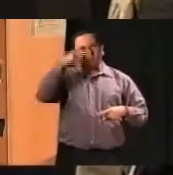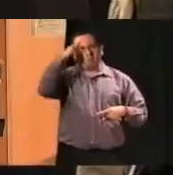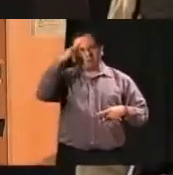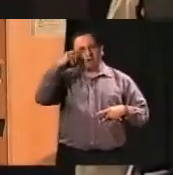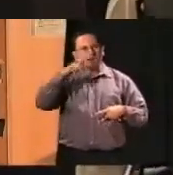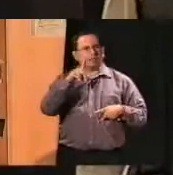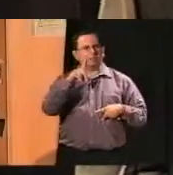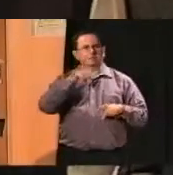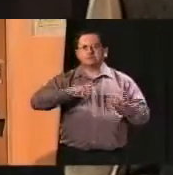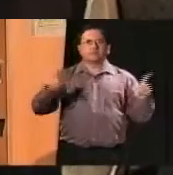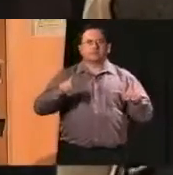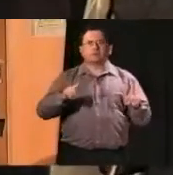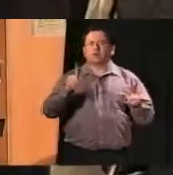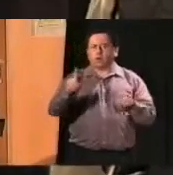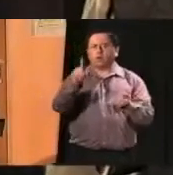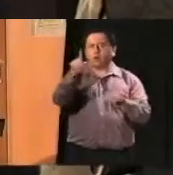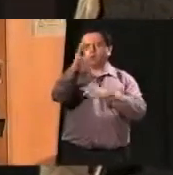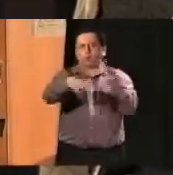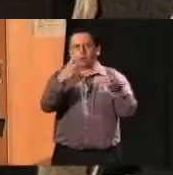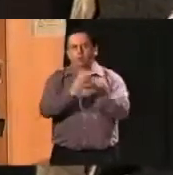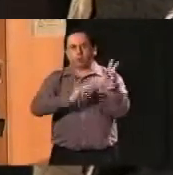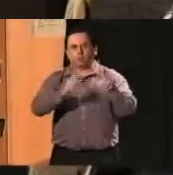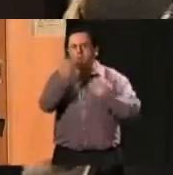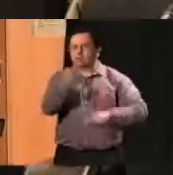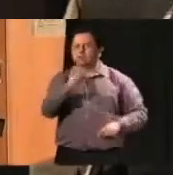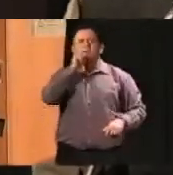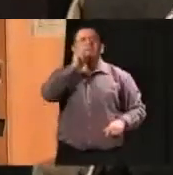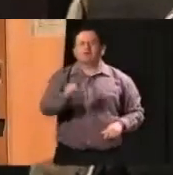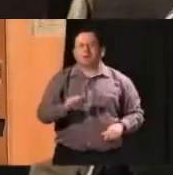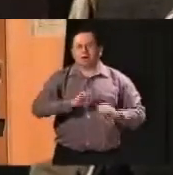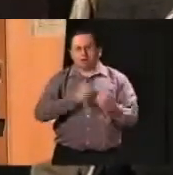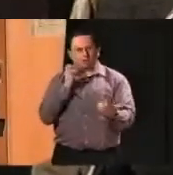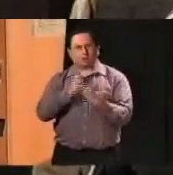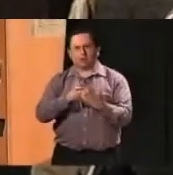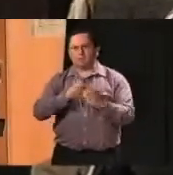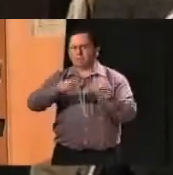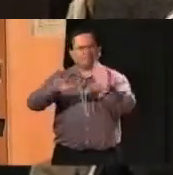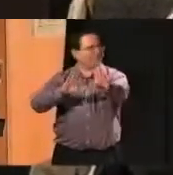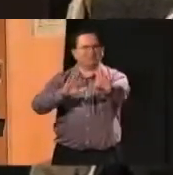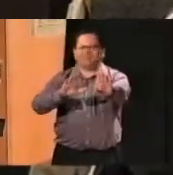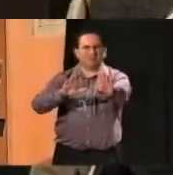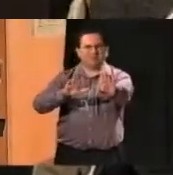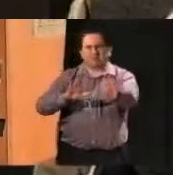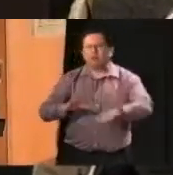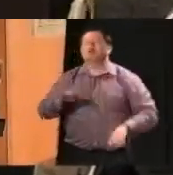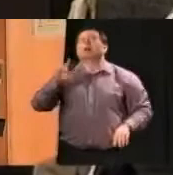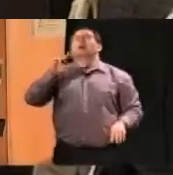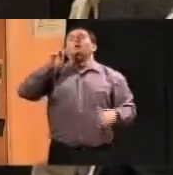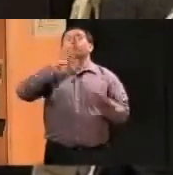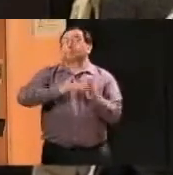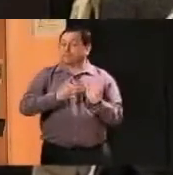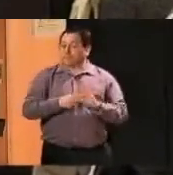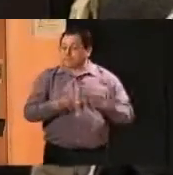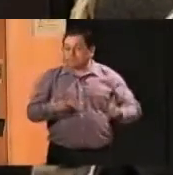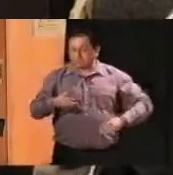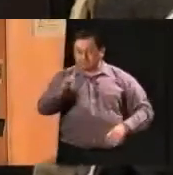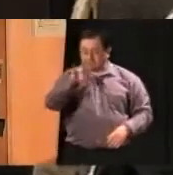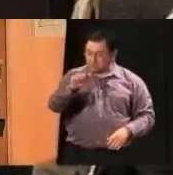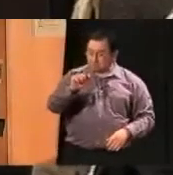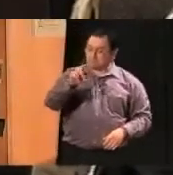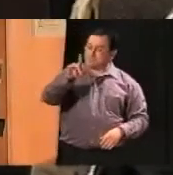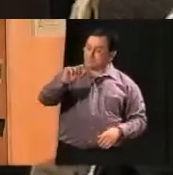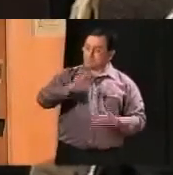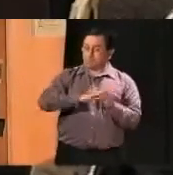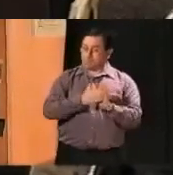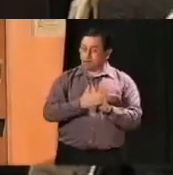by existing in an environment where people do not understand or know how to accommodate that difference. It's when and only when we match the